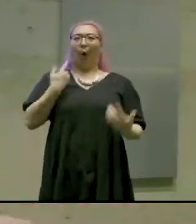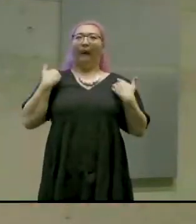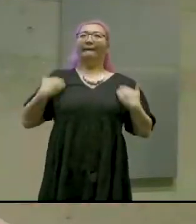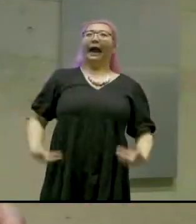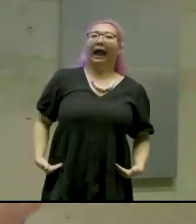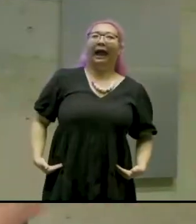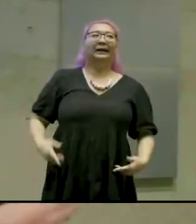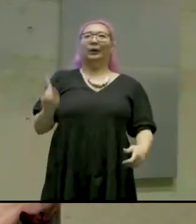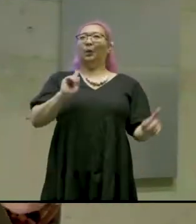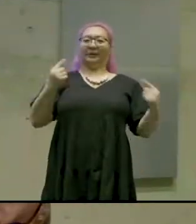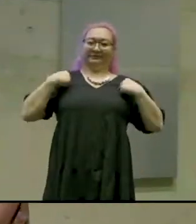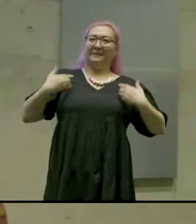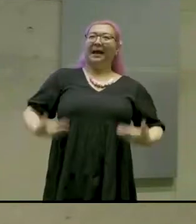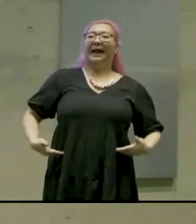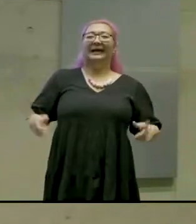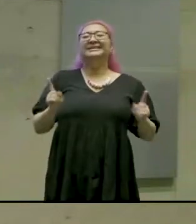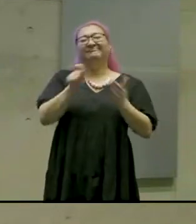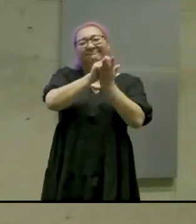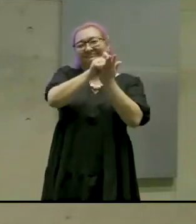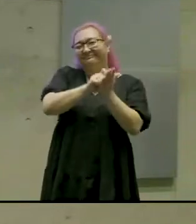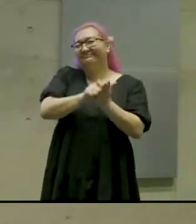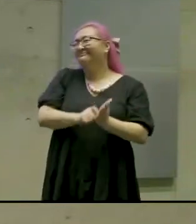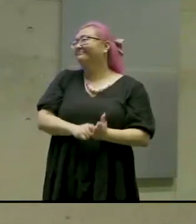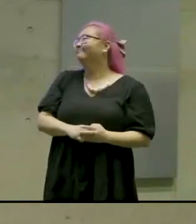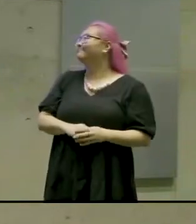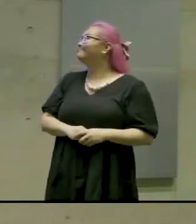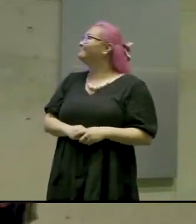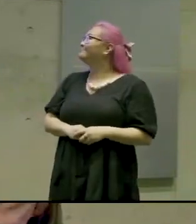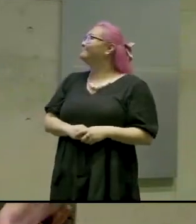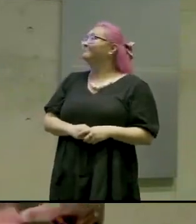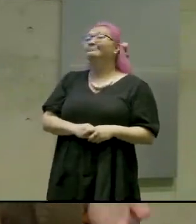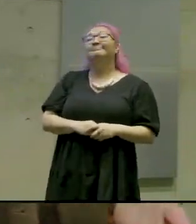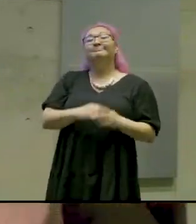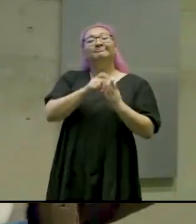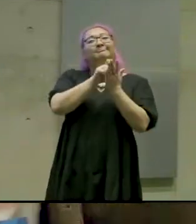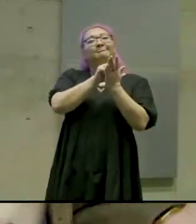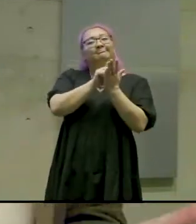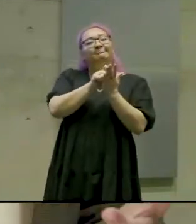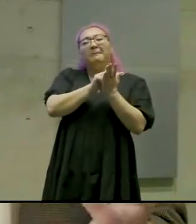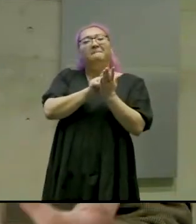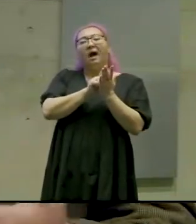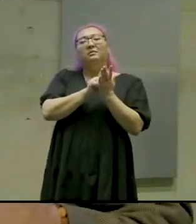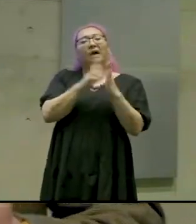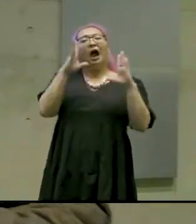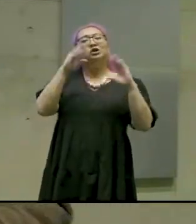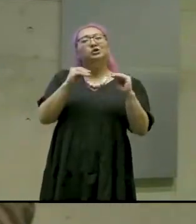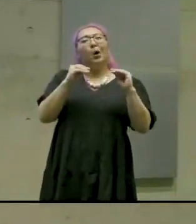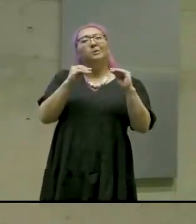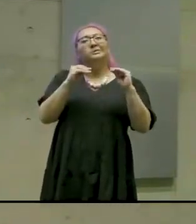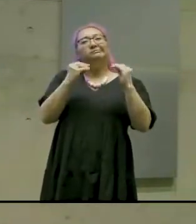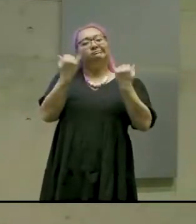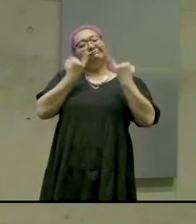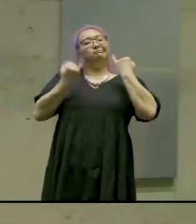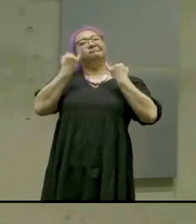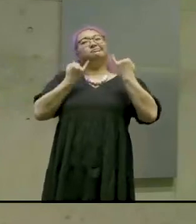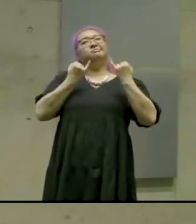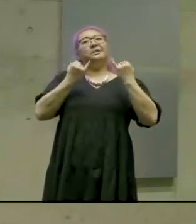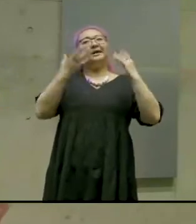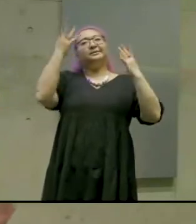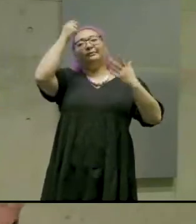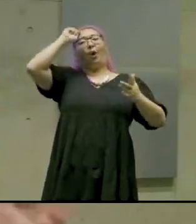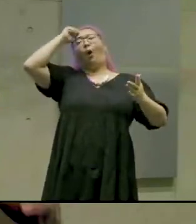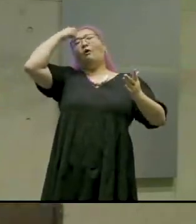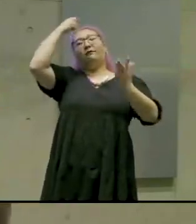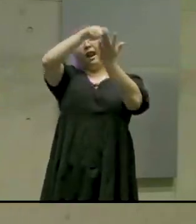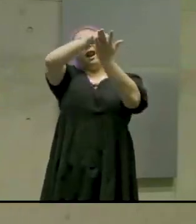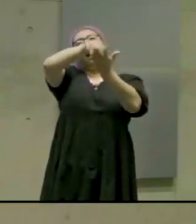And so journaling for me was, I started doing it without overthinking. So the first time that I actually grabbed the pen and just